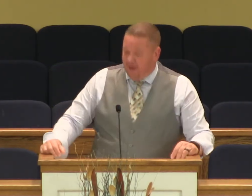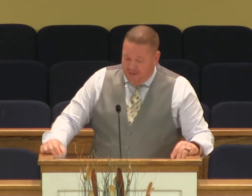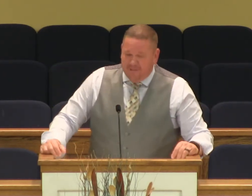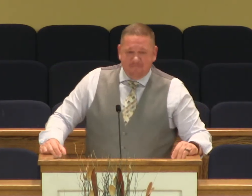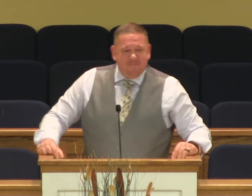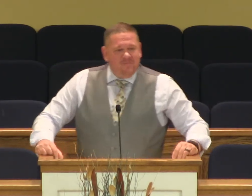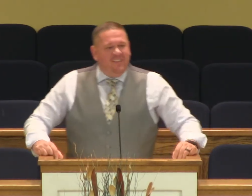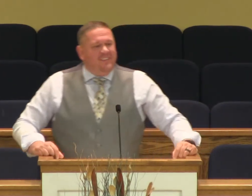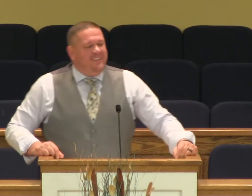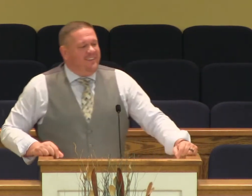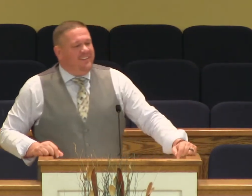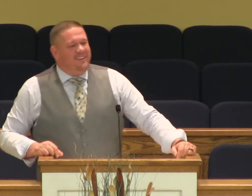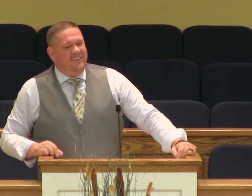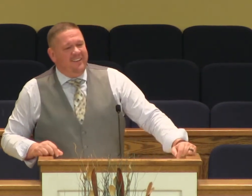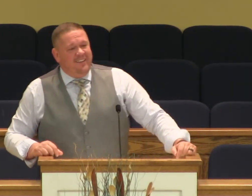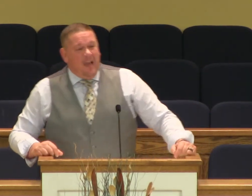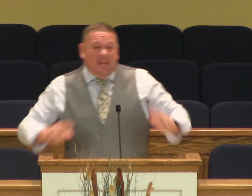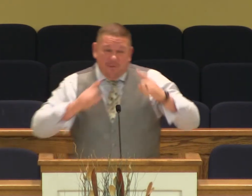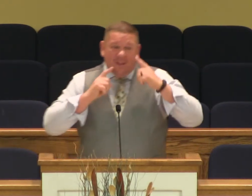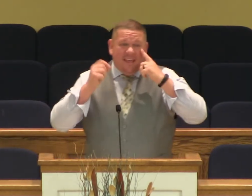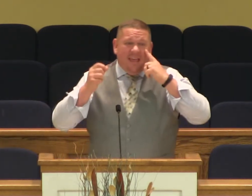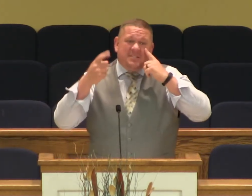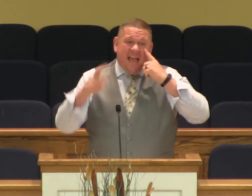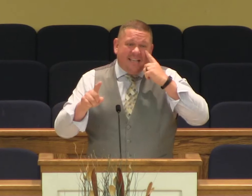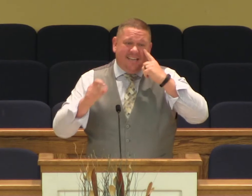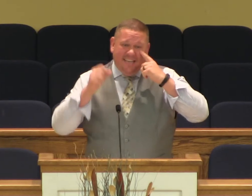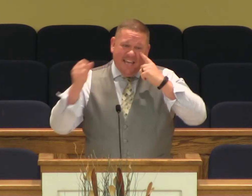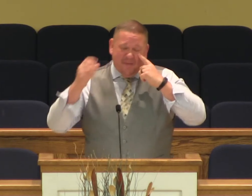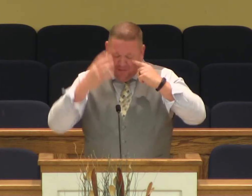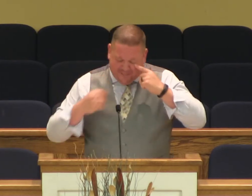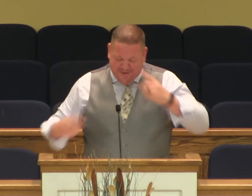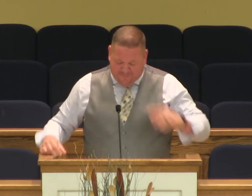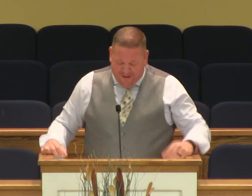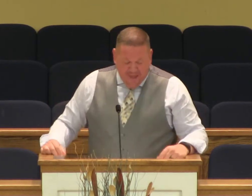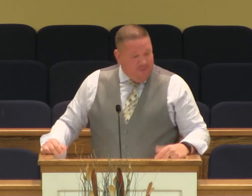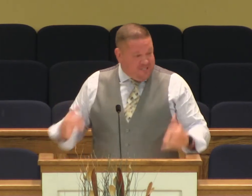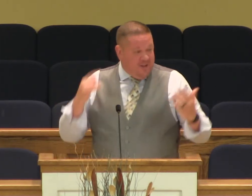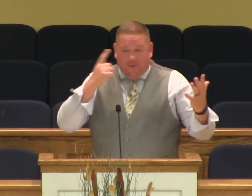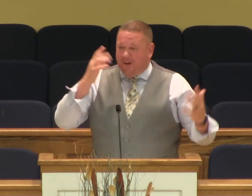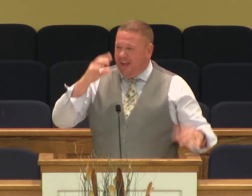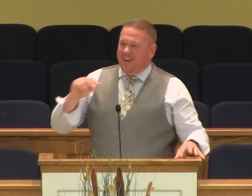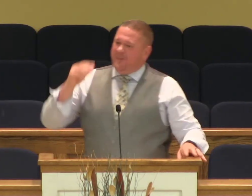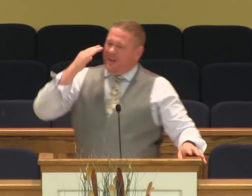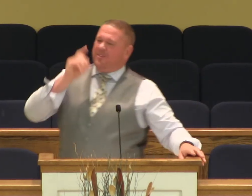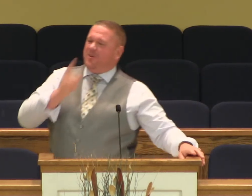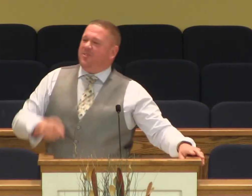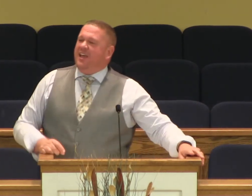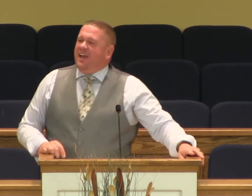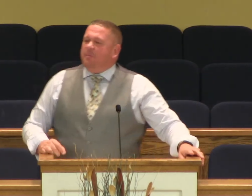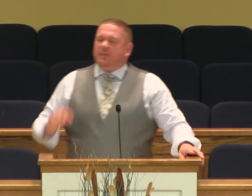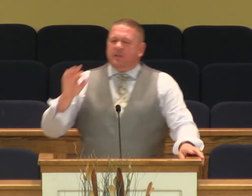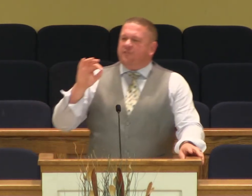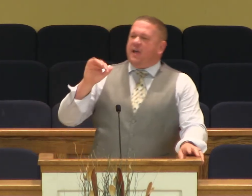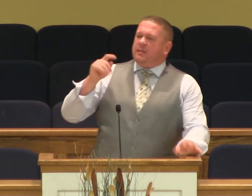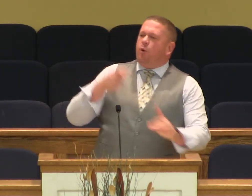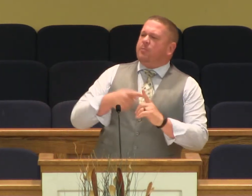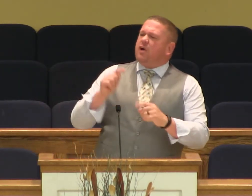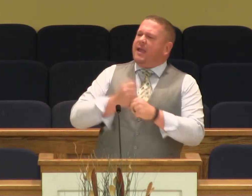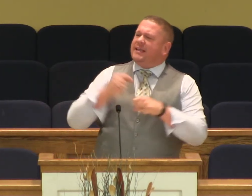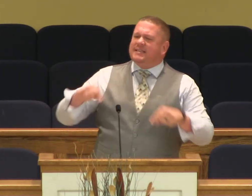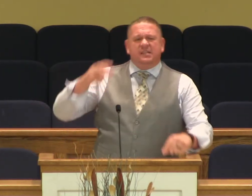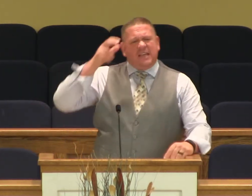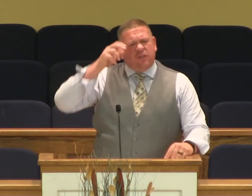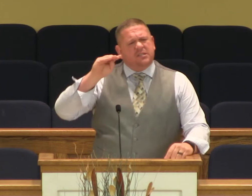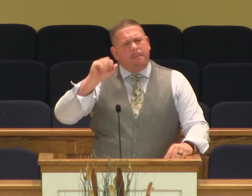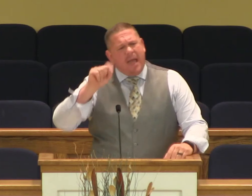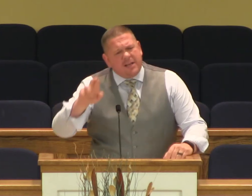people, right? I mean, it was an accident. He hit me in my sleep, right? We still wonder, Dad. No, we know the truth. But the point I'm trying to